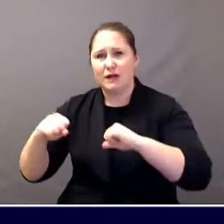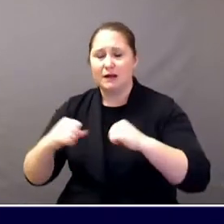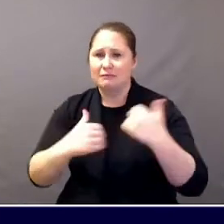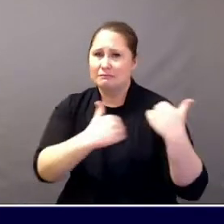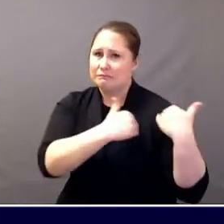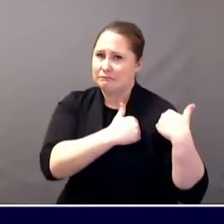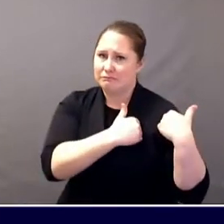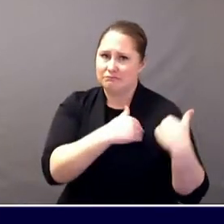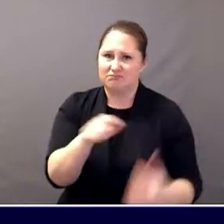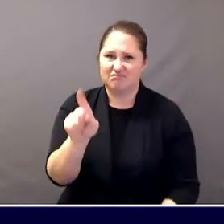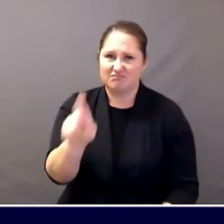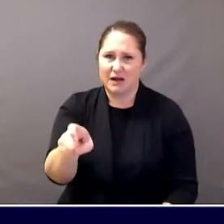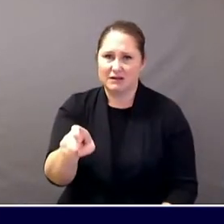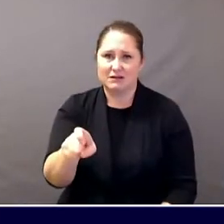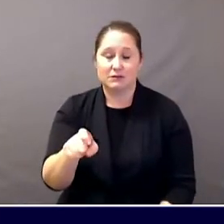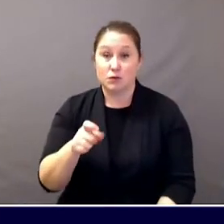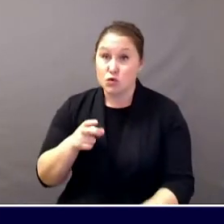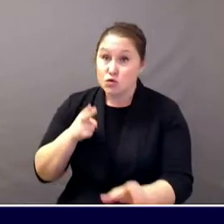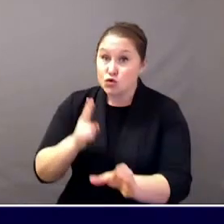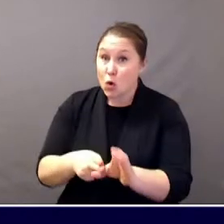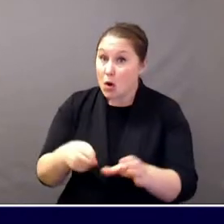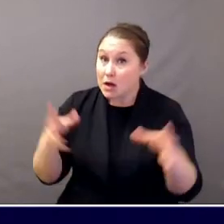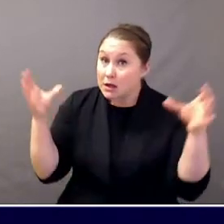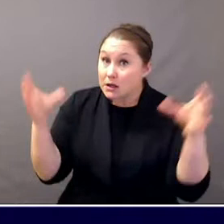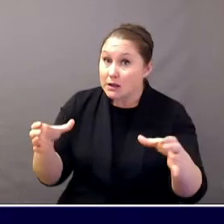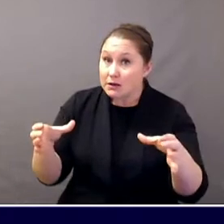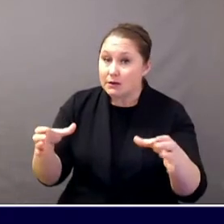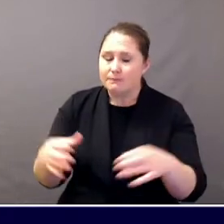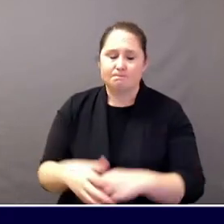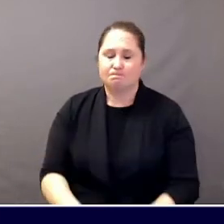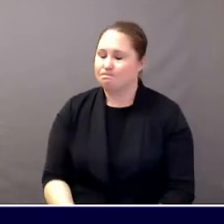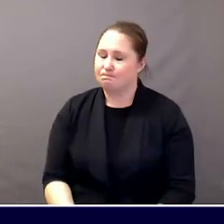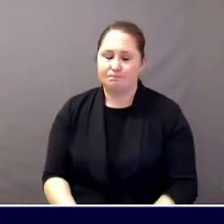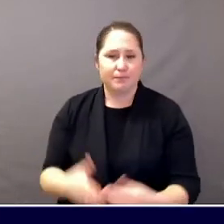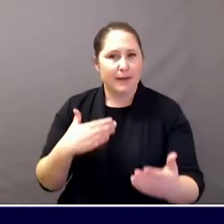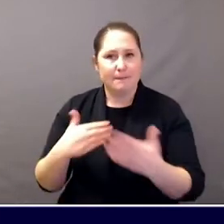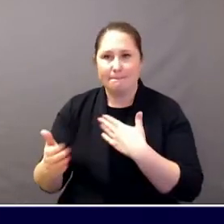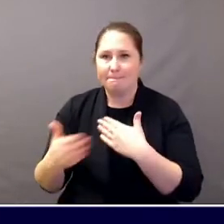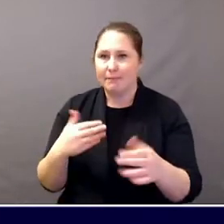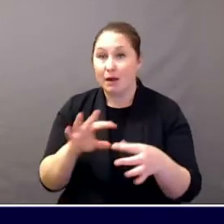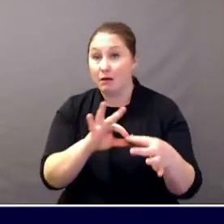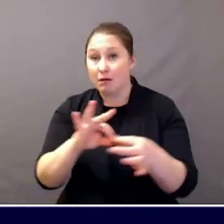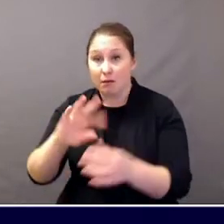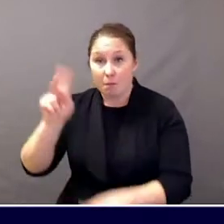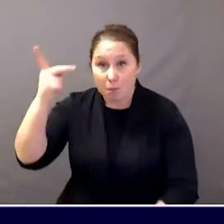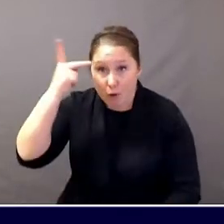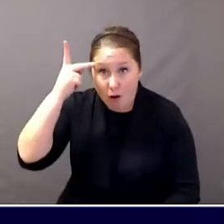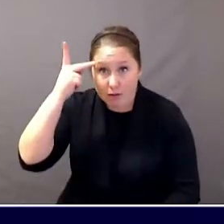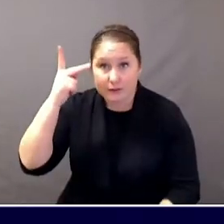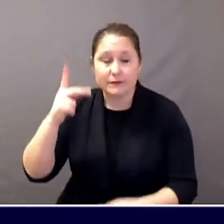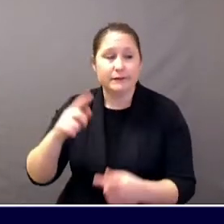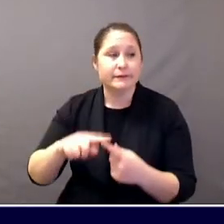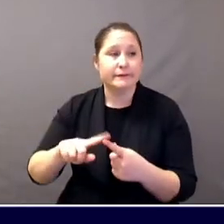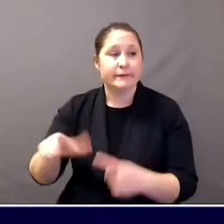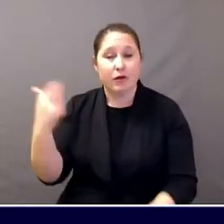joining any gatherings of any sort, whatever the politics, whatever the message, whatever the reason.